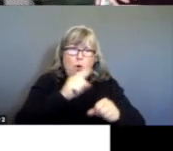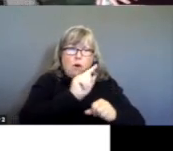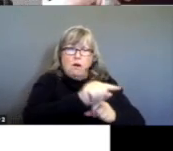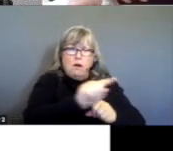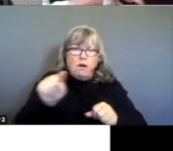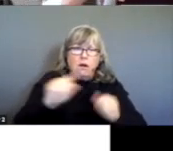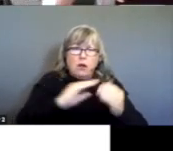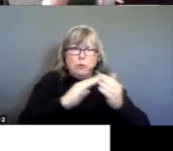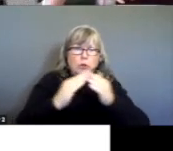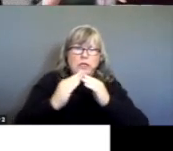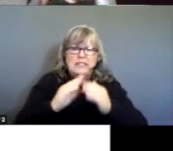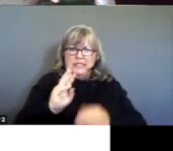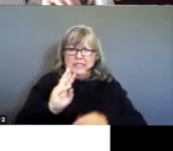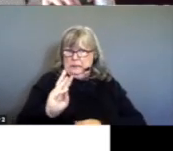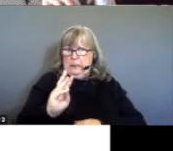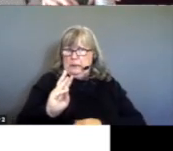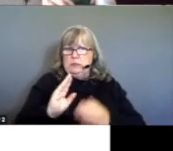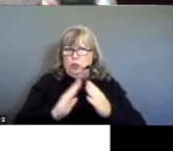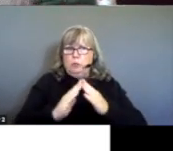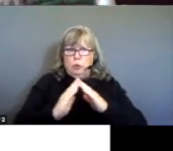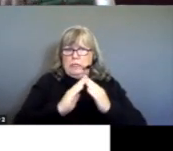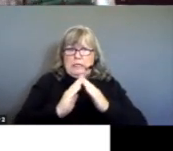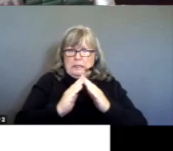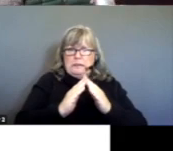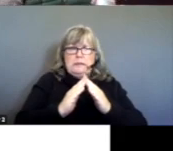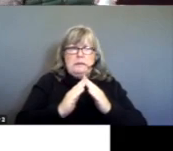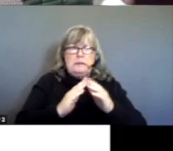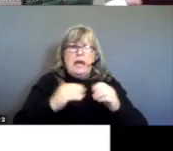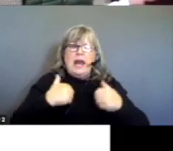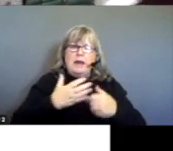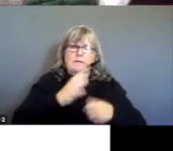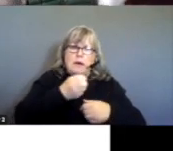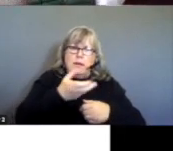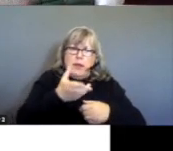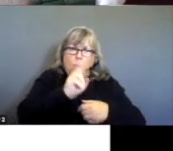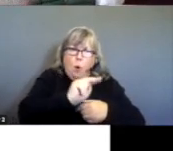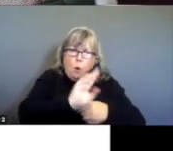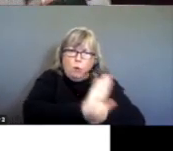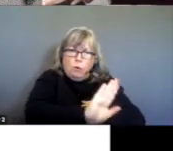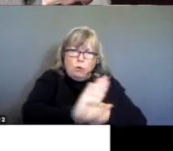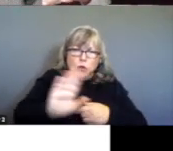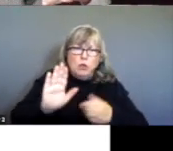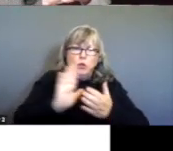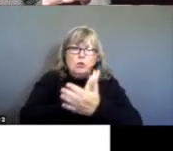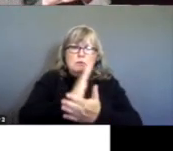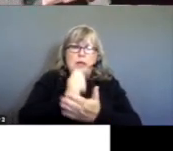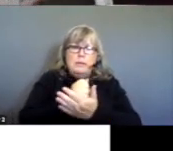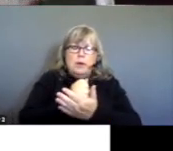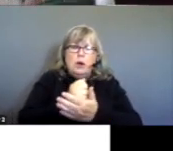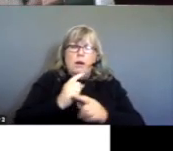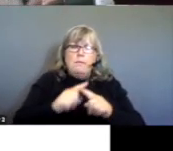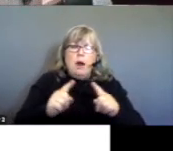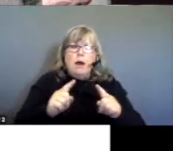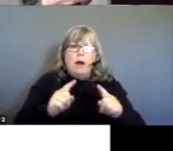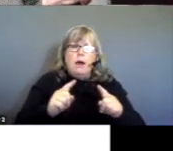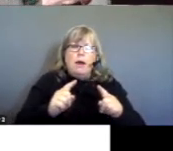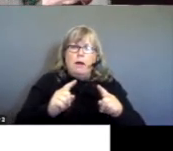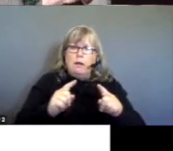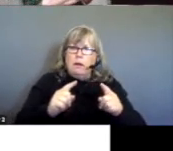different communities at this point that have their own newspapers, but they collectively came together to